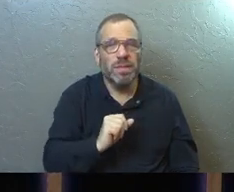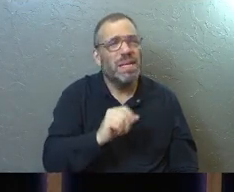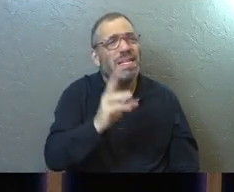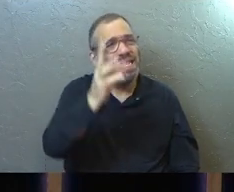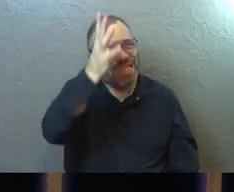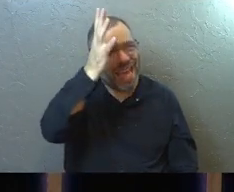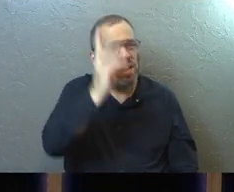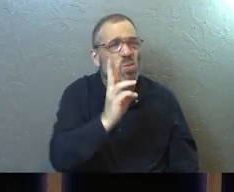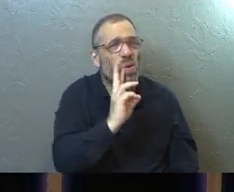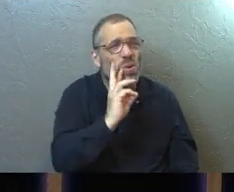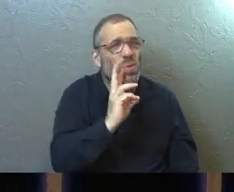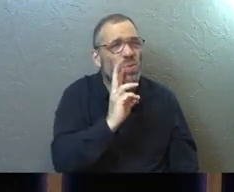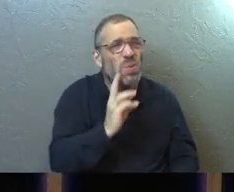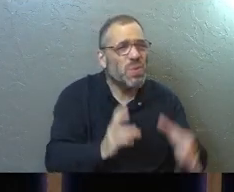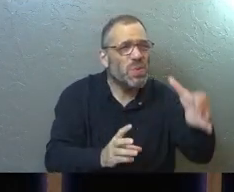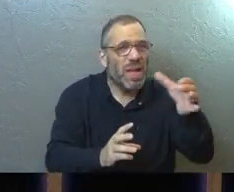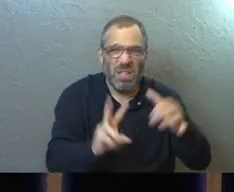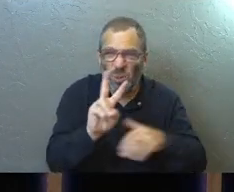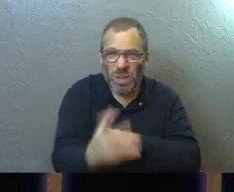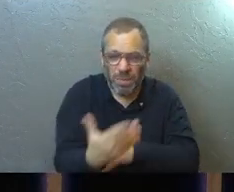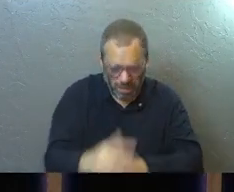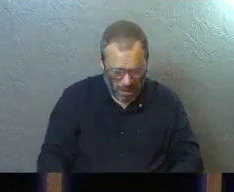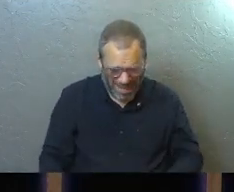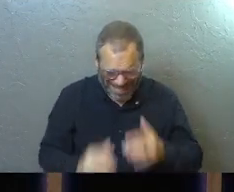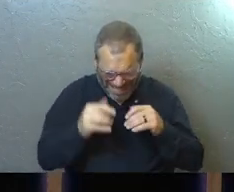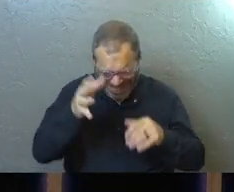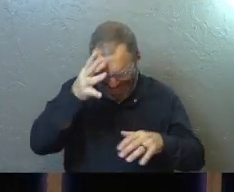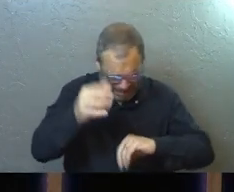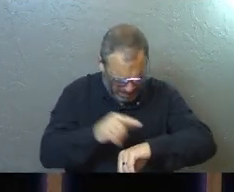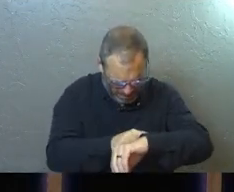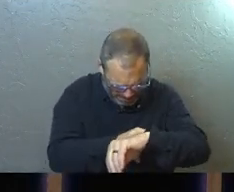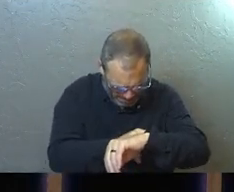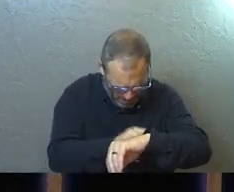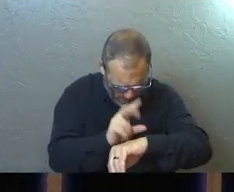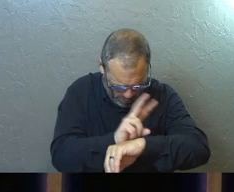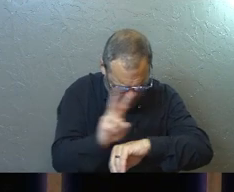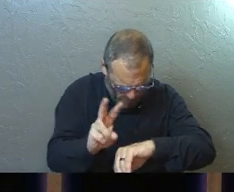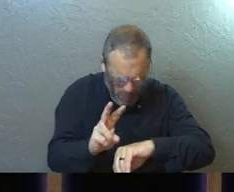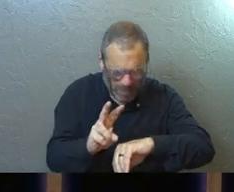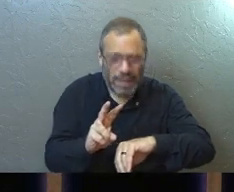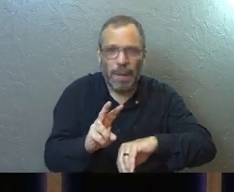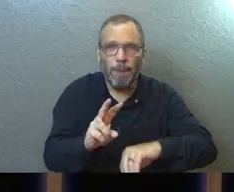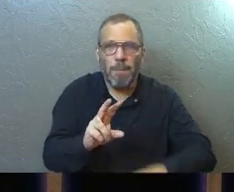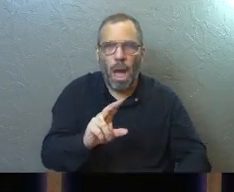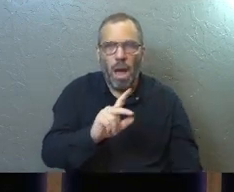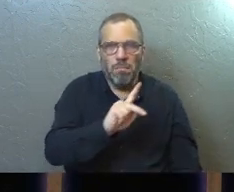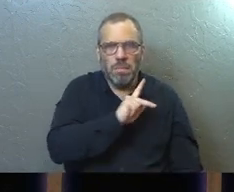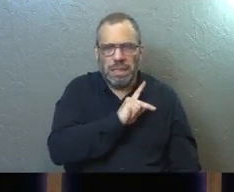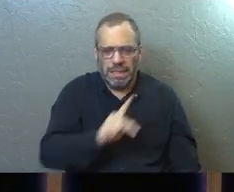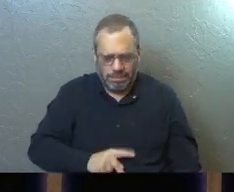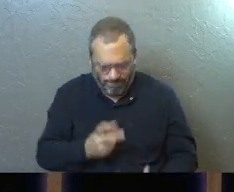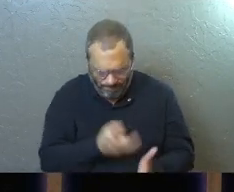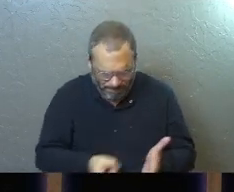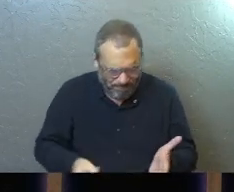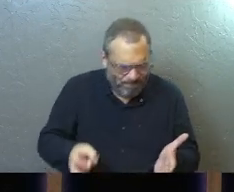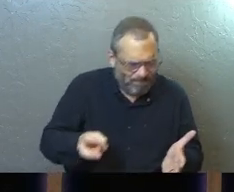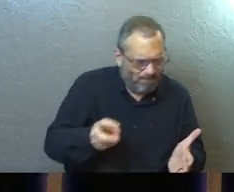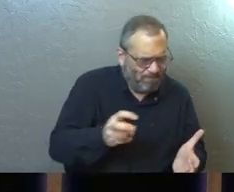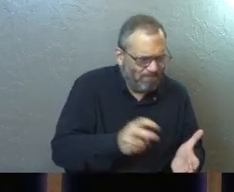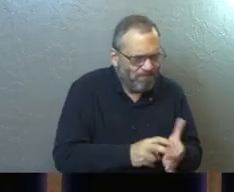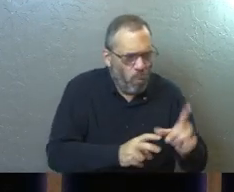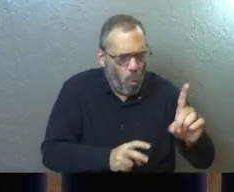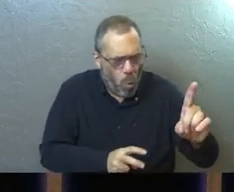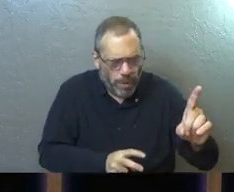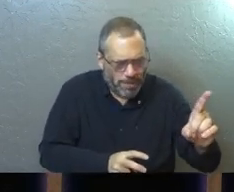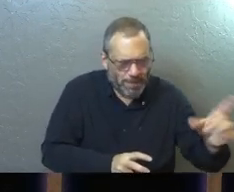Daddy, can I have a drink of water? 2 a.m? The king of that whole country will immediately get up and he'll